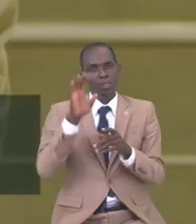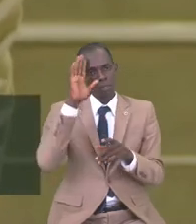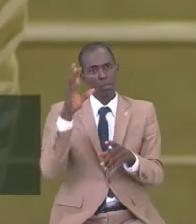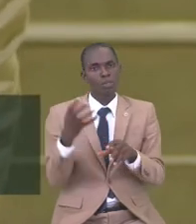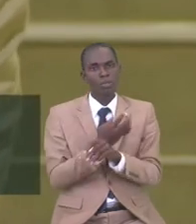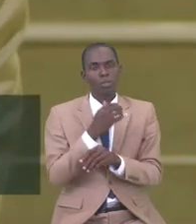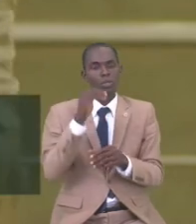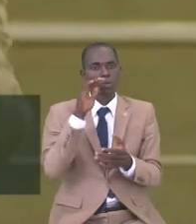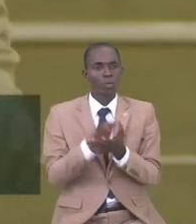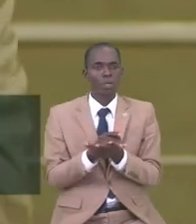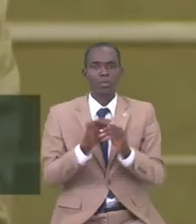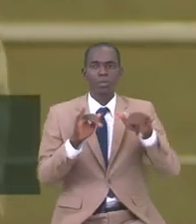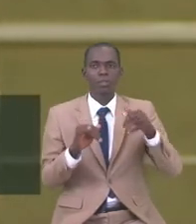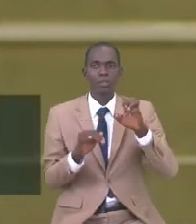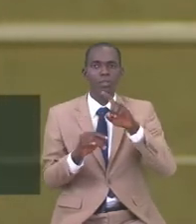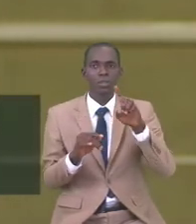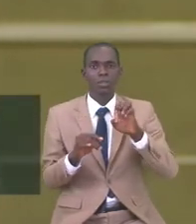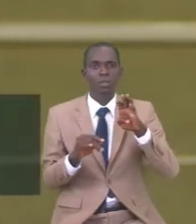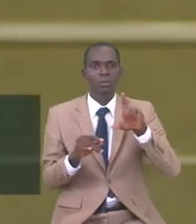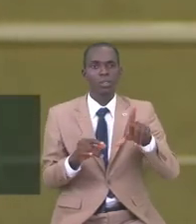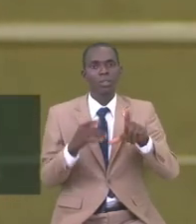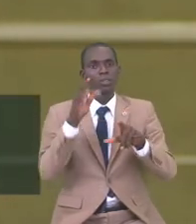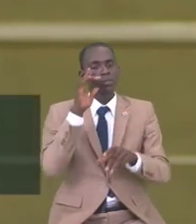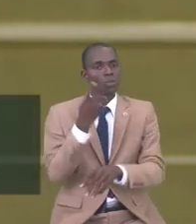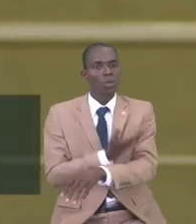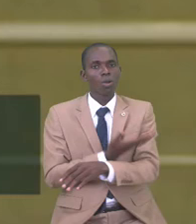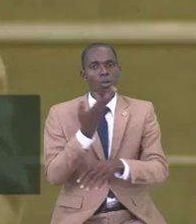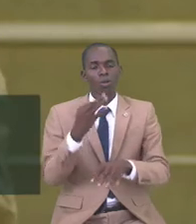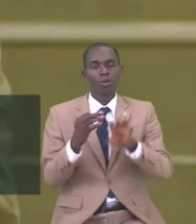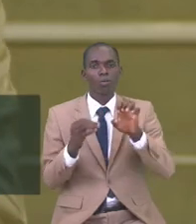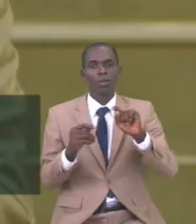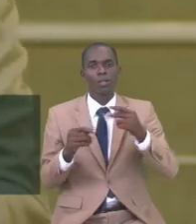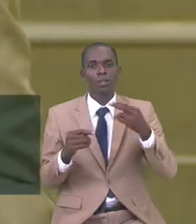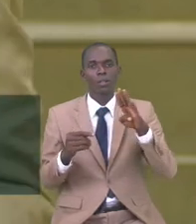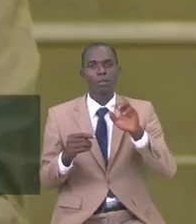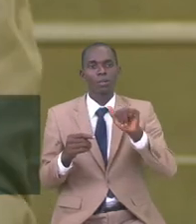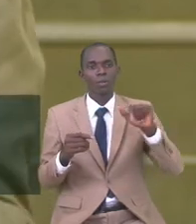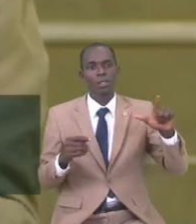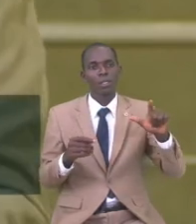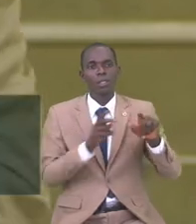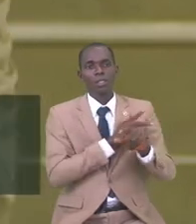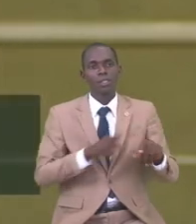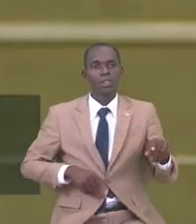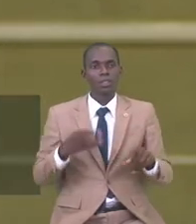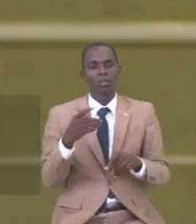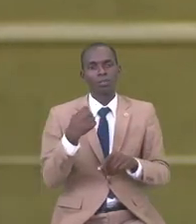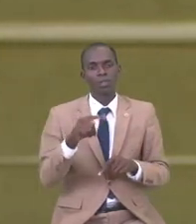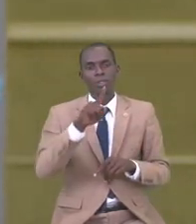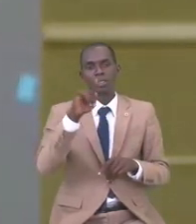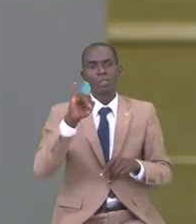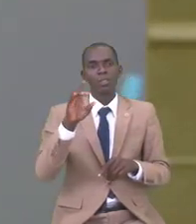Jezebel, the daughter of Ethbaal, king of the Sidonians, and went and